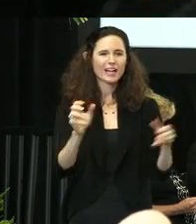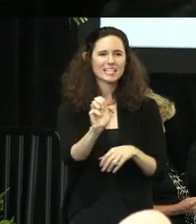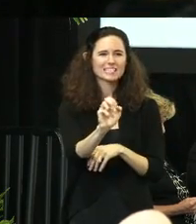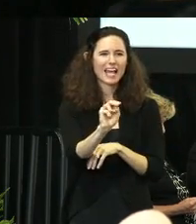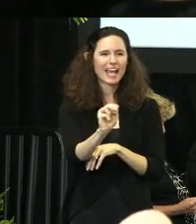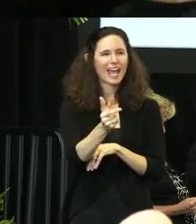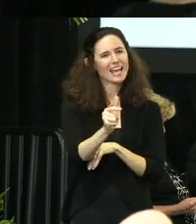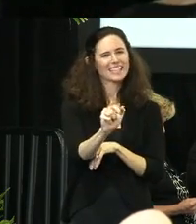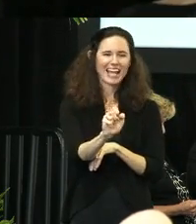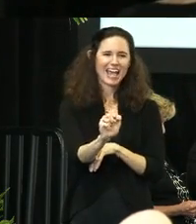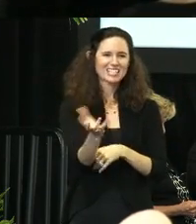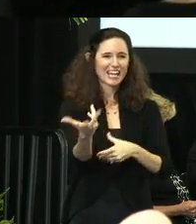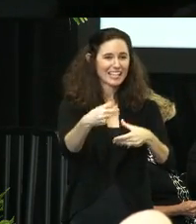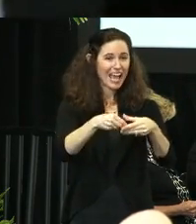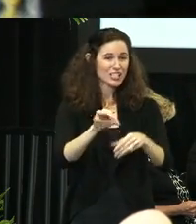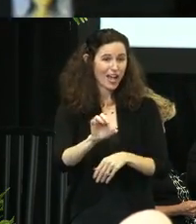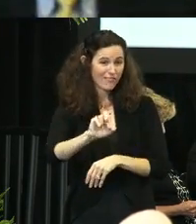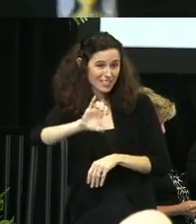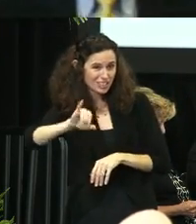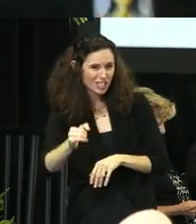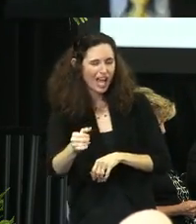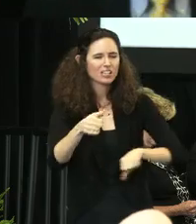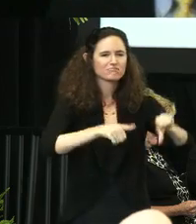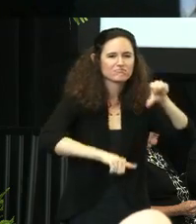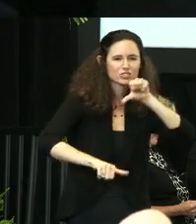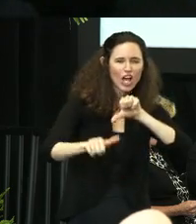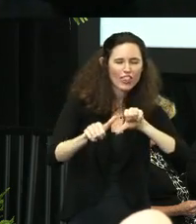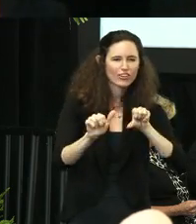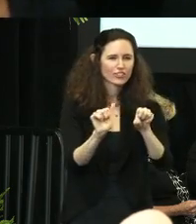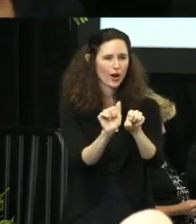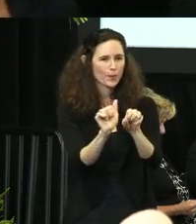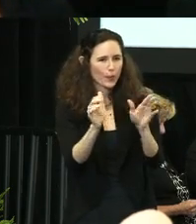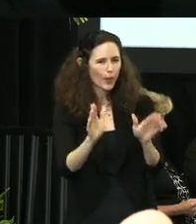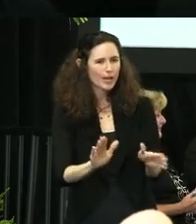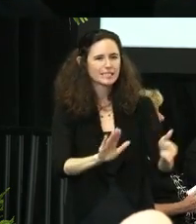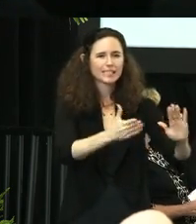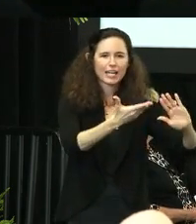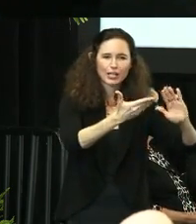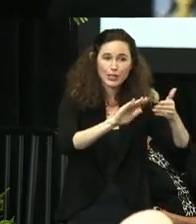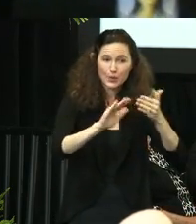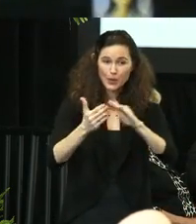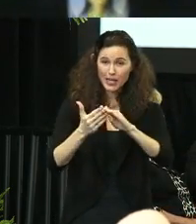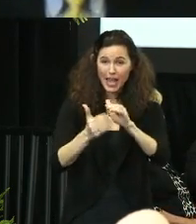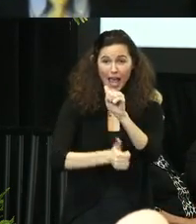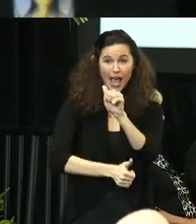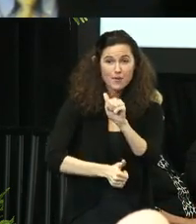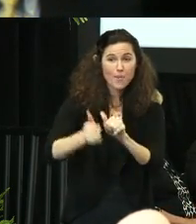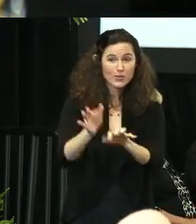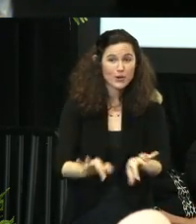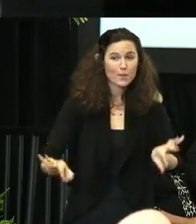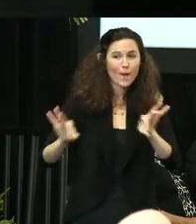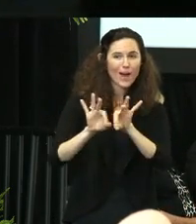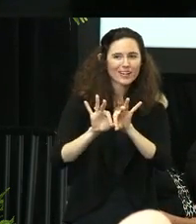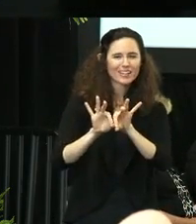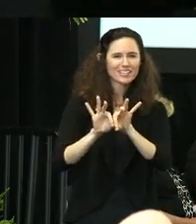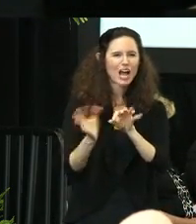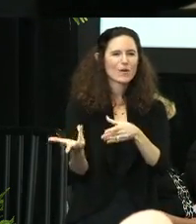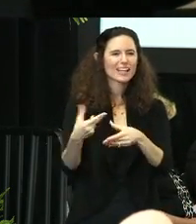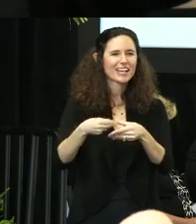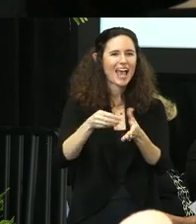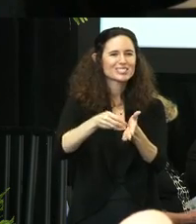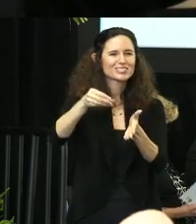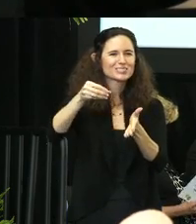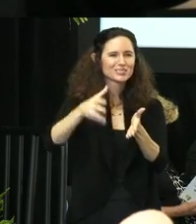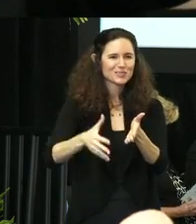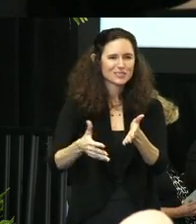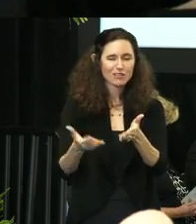engage each other as employees, how we engage our community as the community's college, and most importantly, how we engage our students to transform